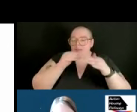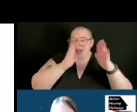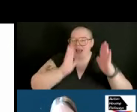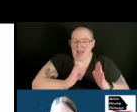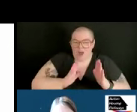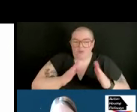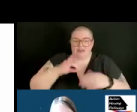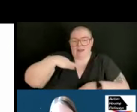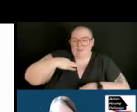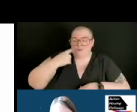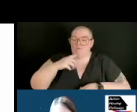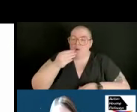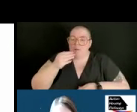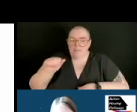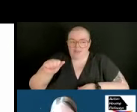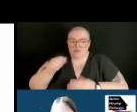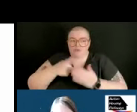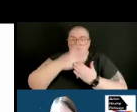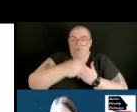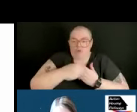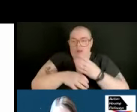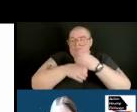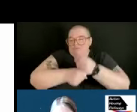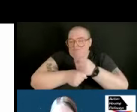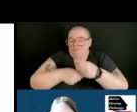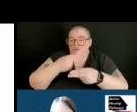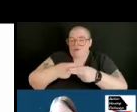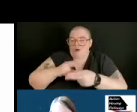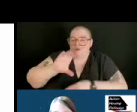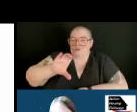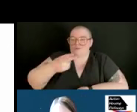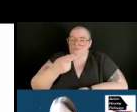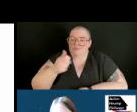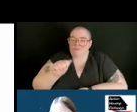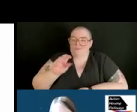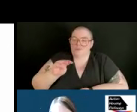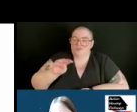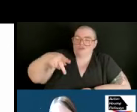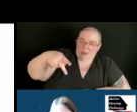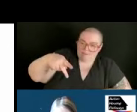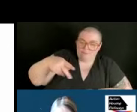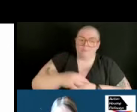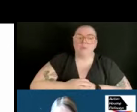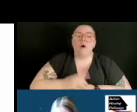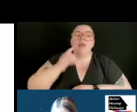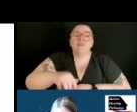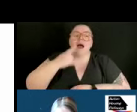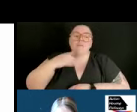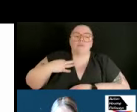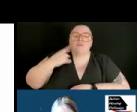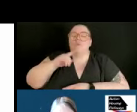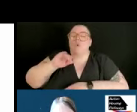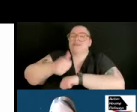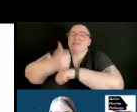Massachusetts Programs, or CHAMP application for site-based state-funded housing.